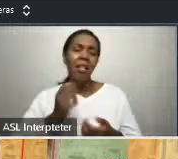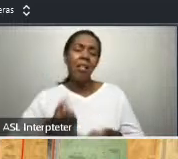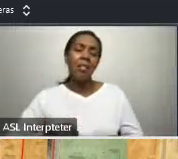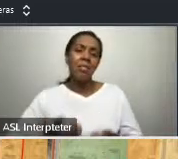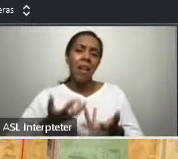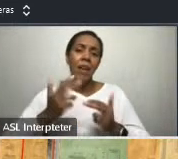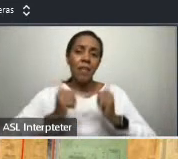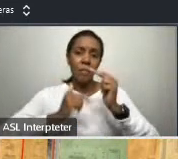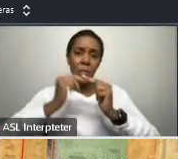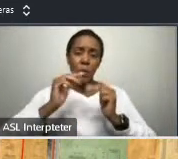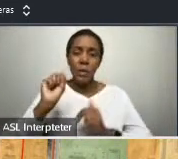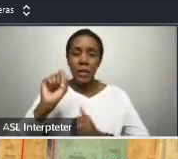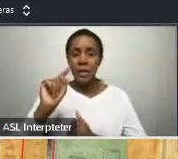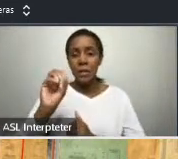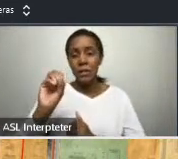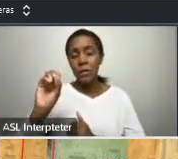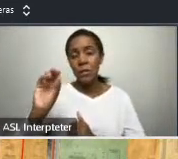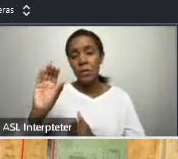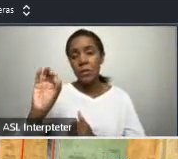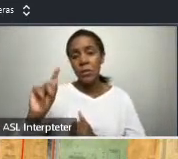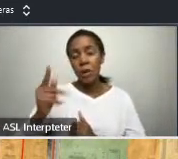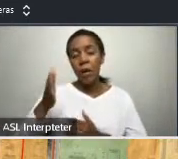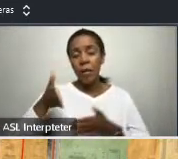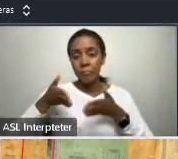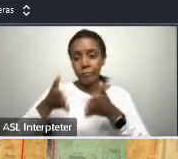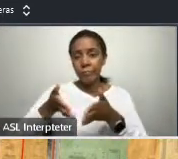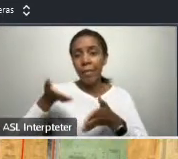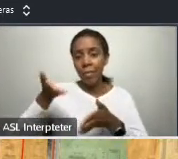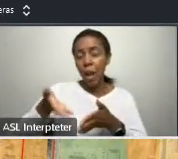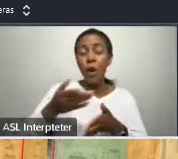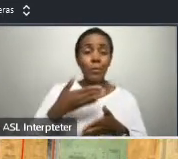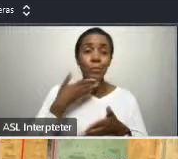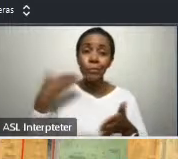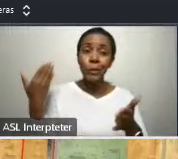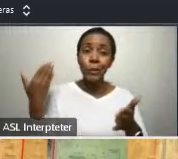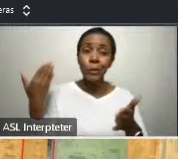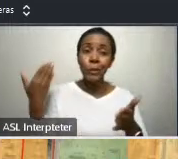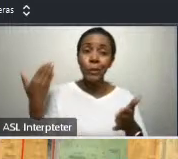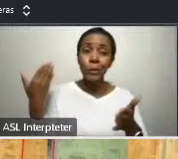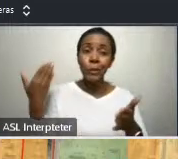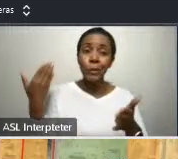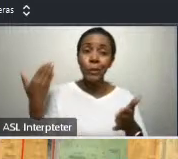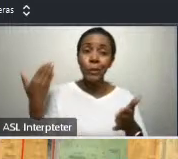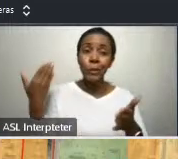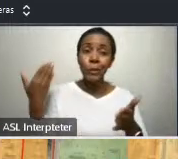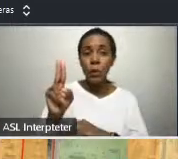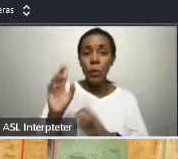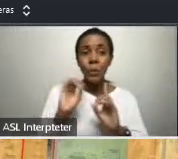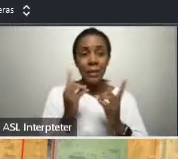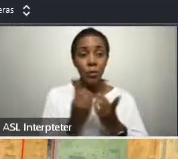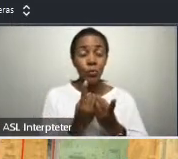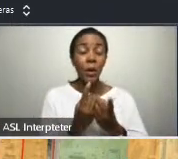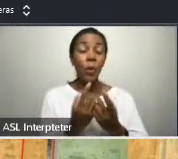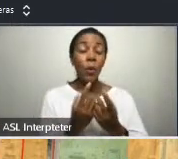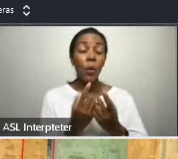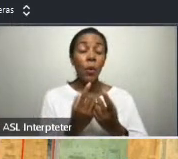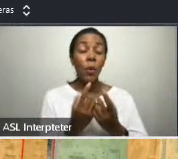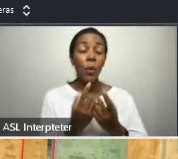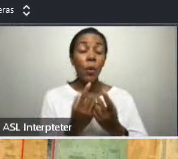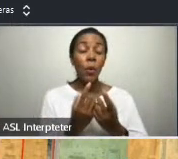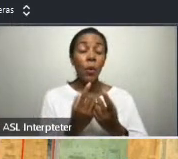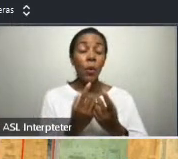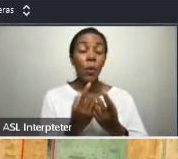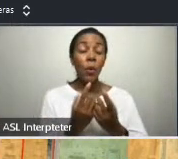would do well as an MU district. And I think that this would preserve the neighborhood